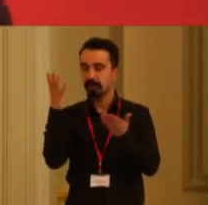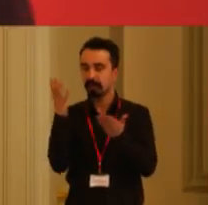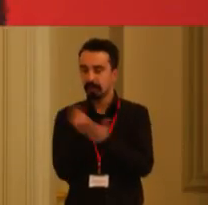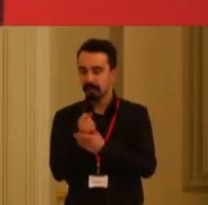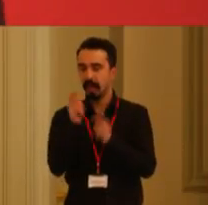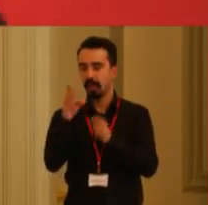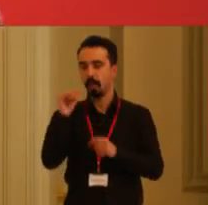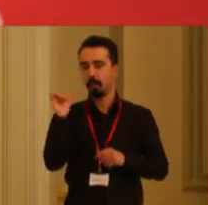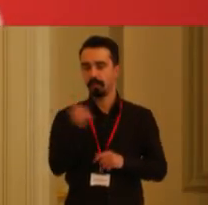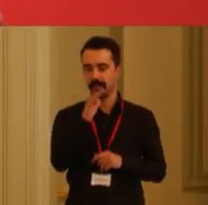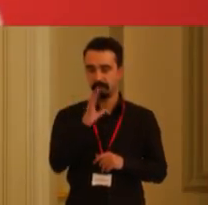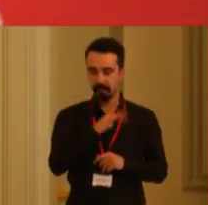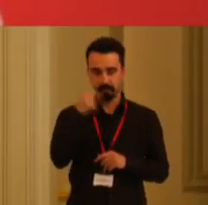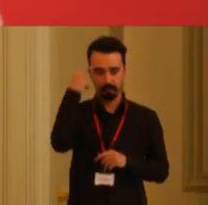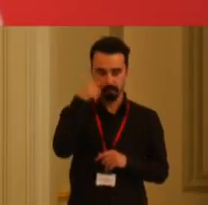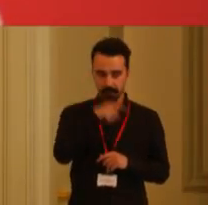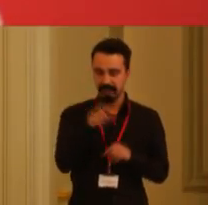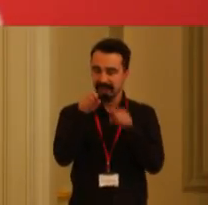also show that